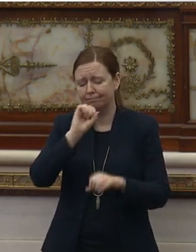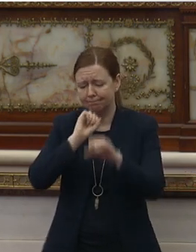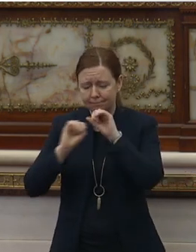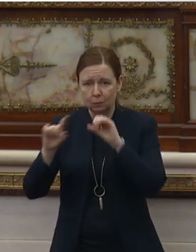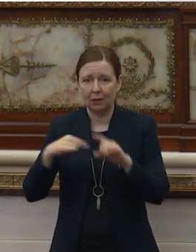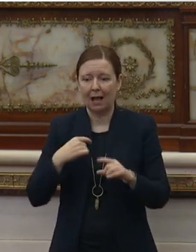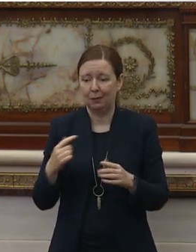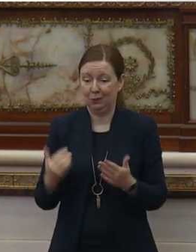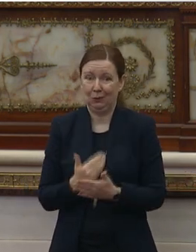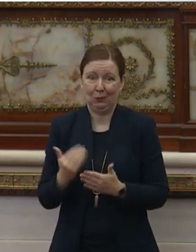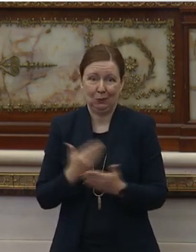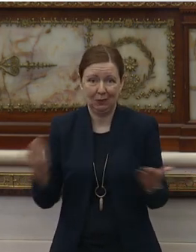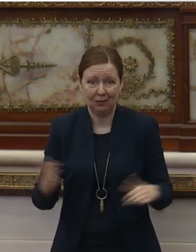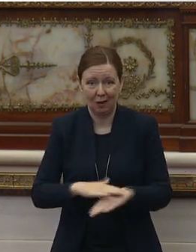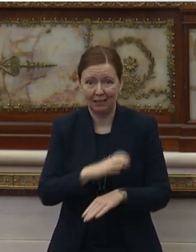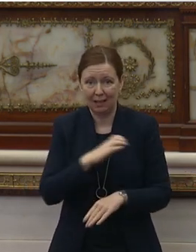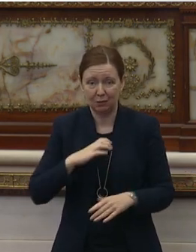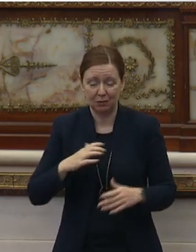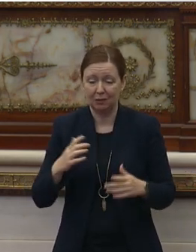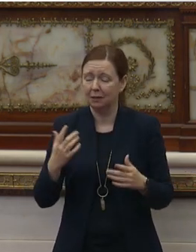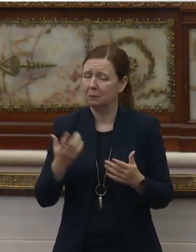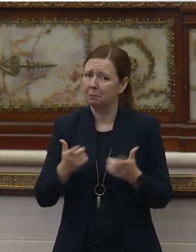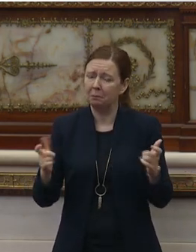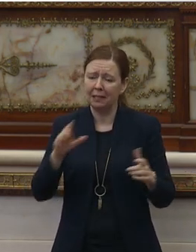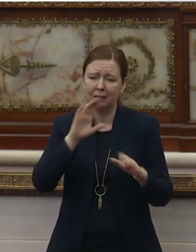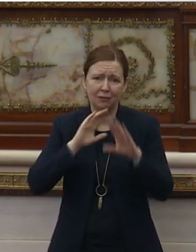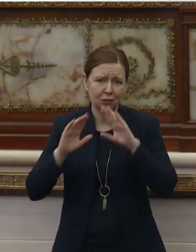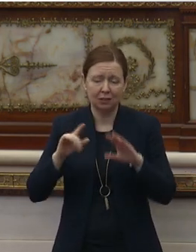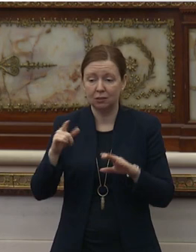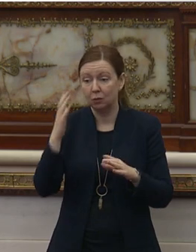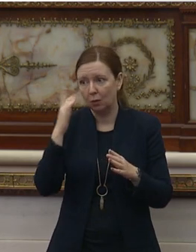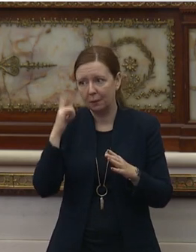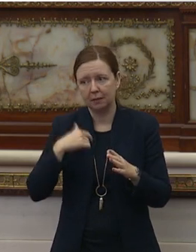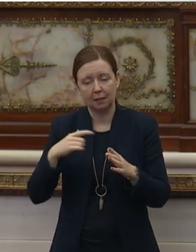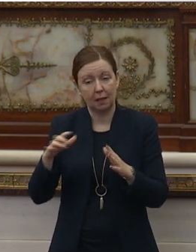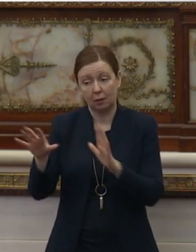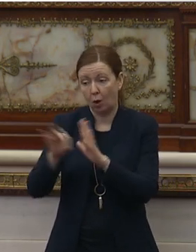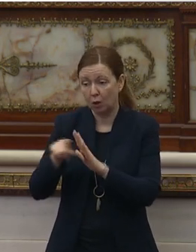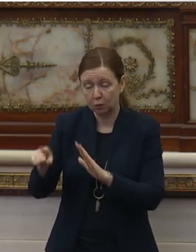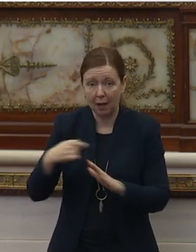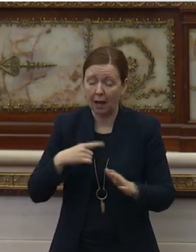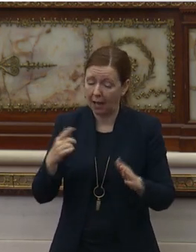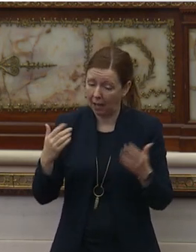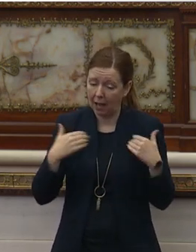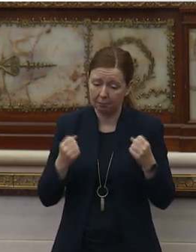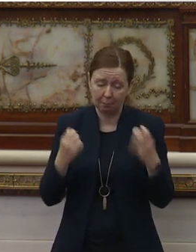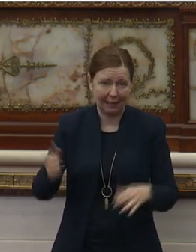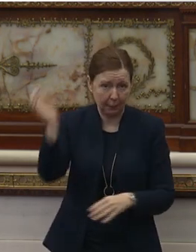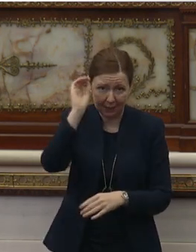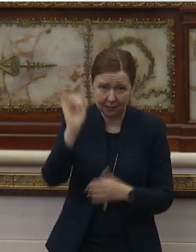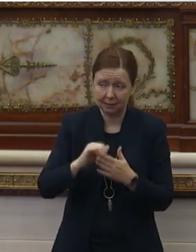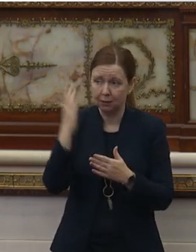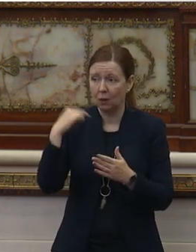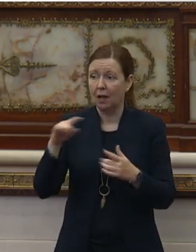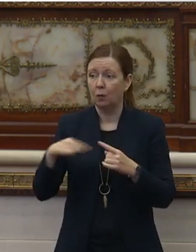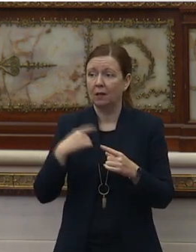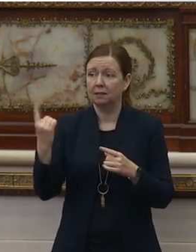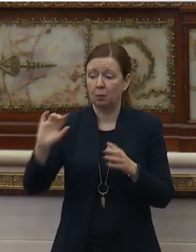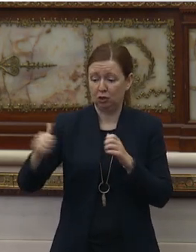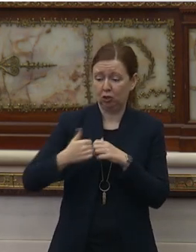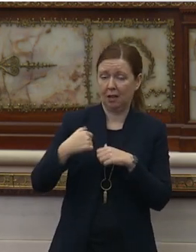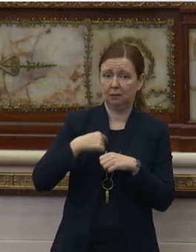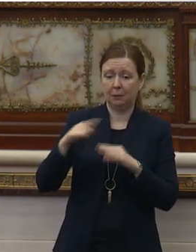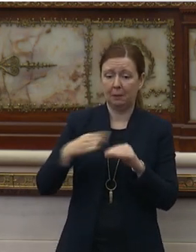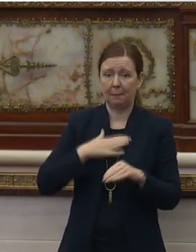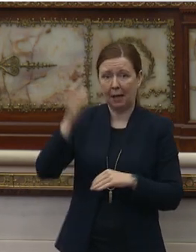was a freshman here on council was, and many of you know, because I called you out and I'm very opinionated, which is why when somebody challenges me